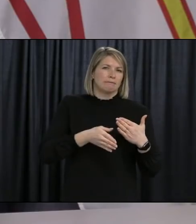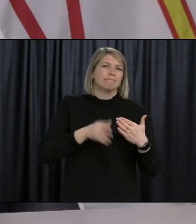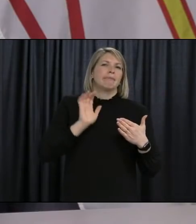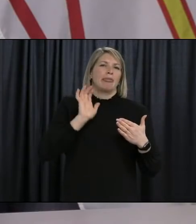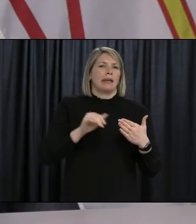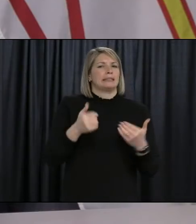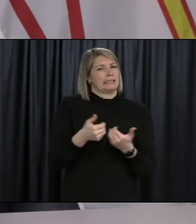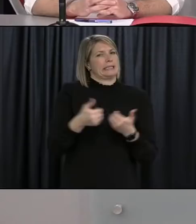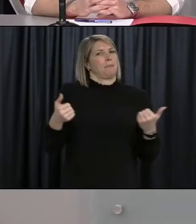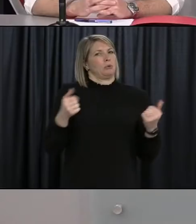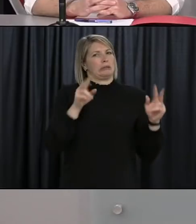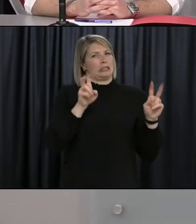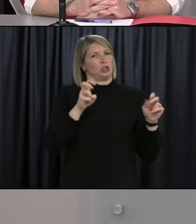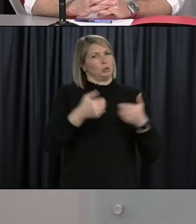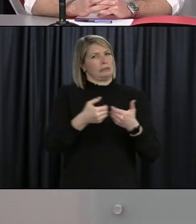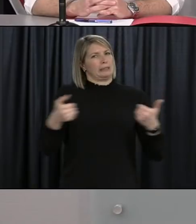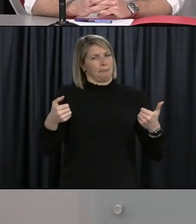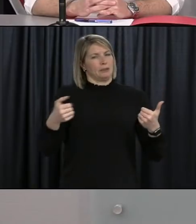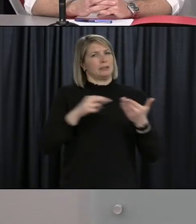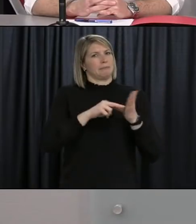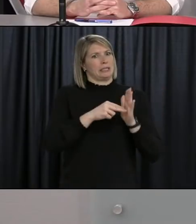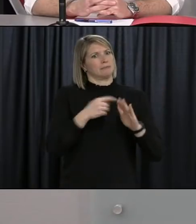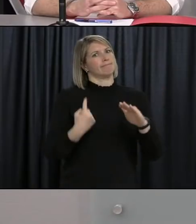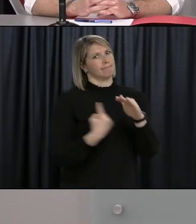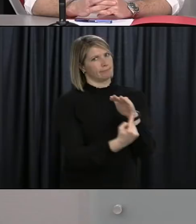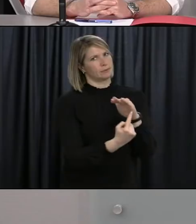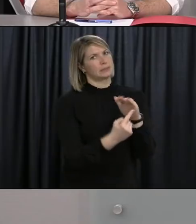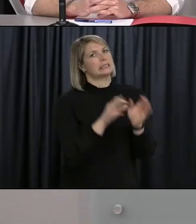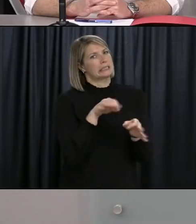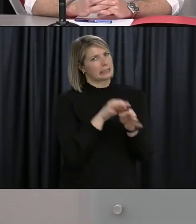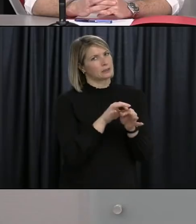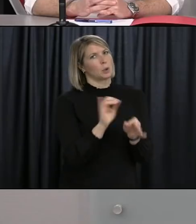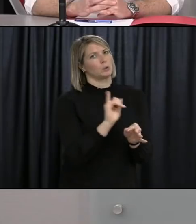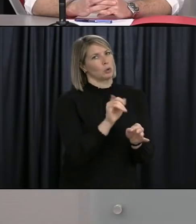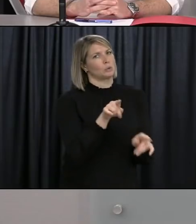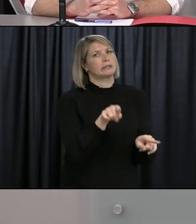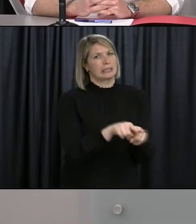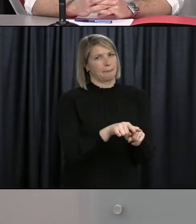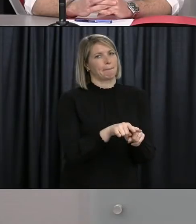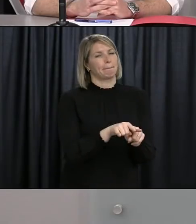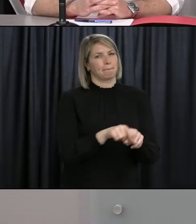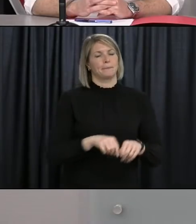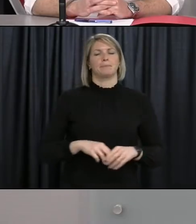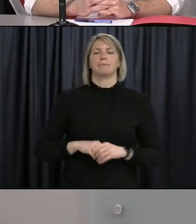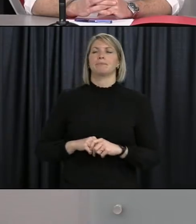Thank you. Our next questions are from Peter Jackson with the Telegram. Please go ahead.